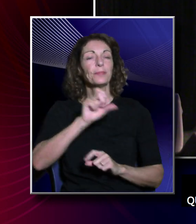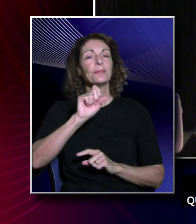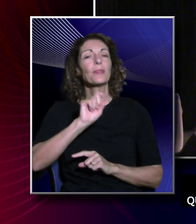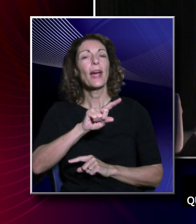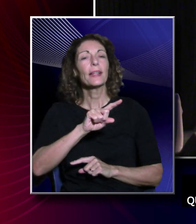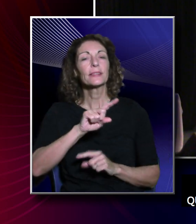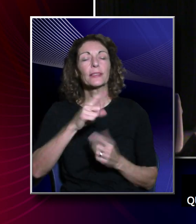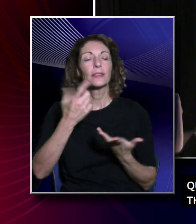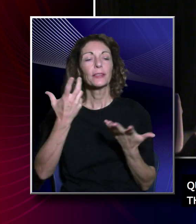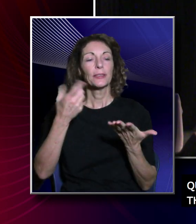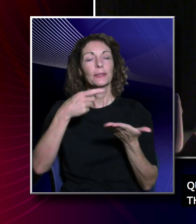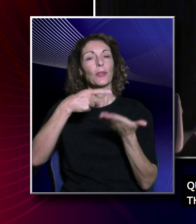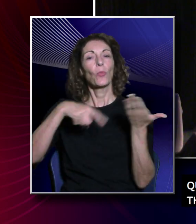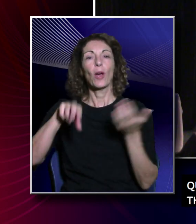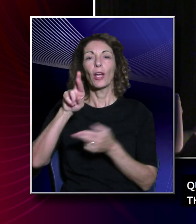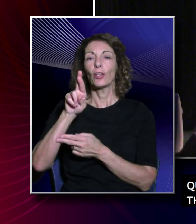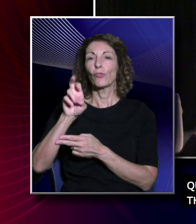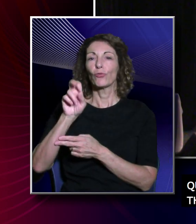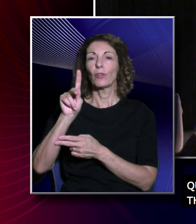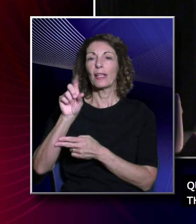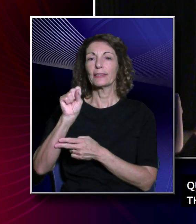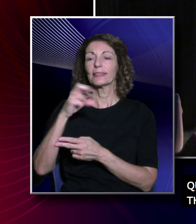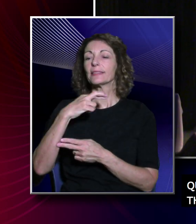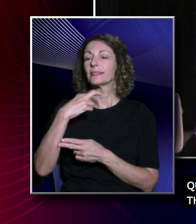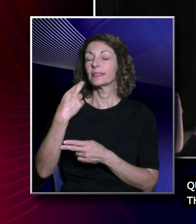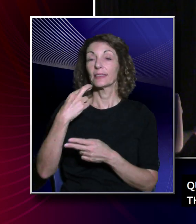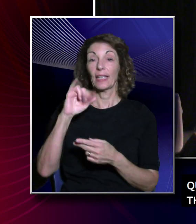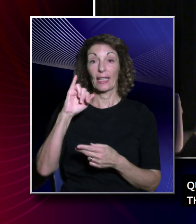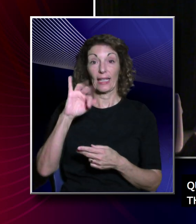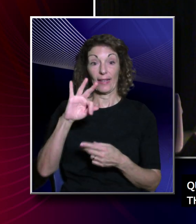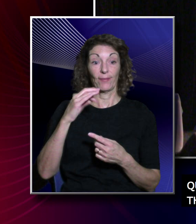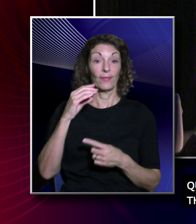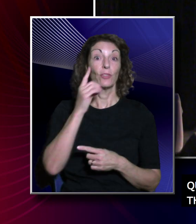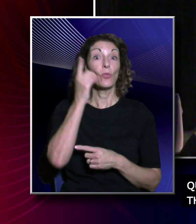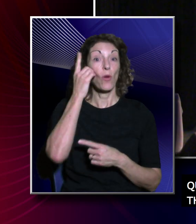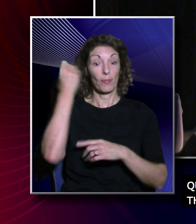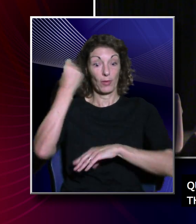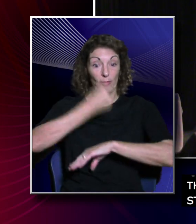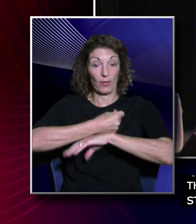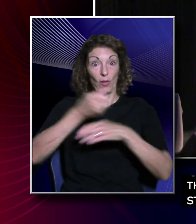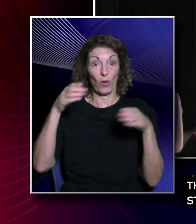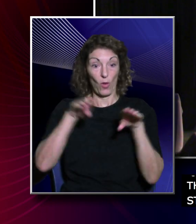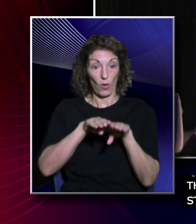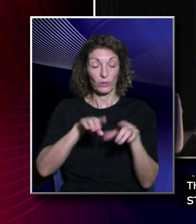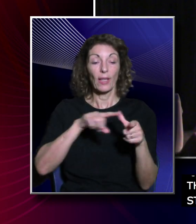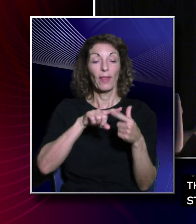of closing the dorms and transferring these students back to their home districts?